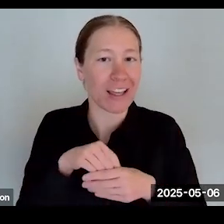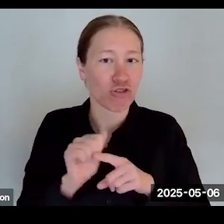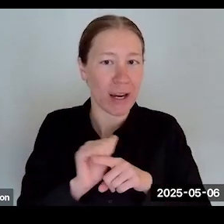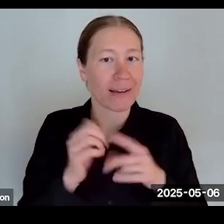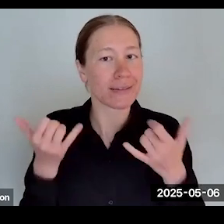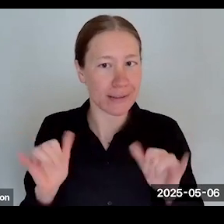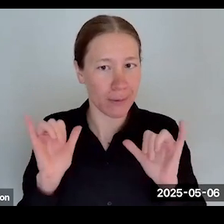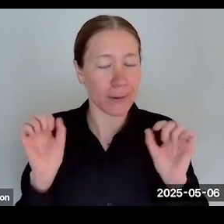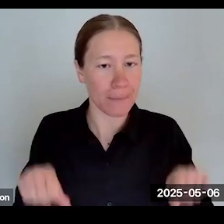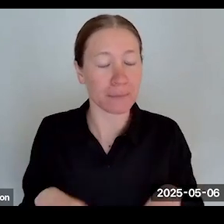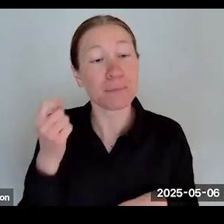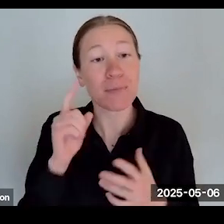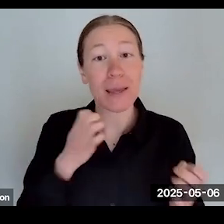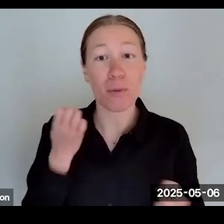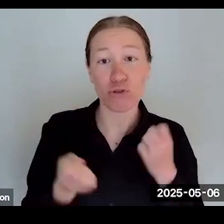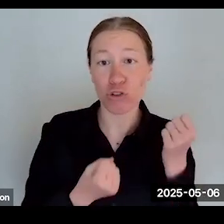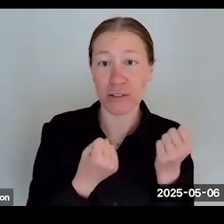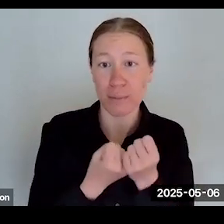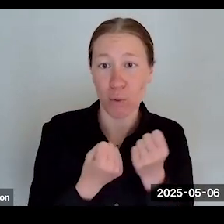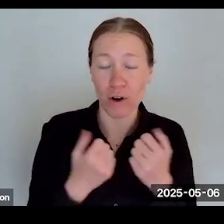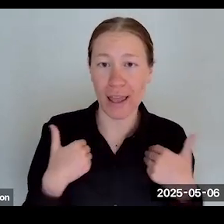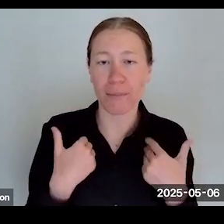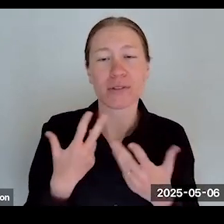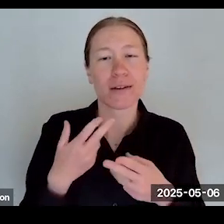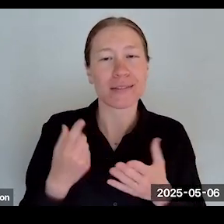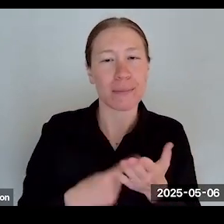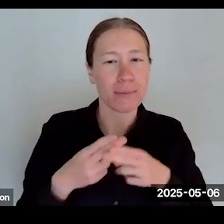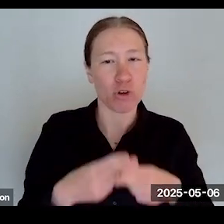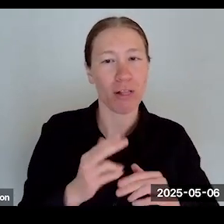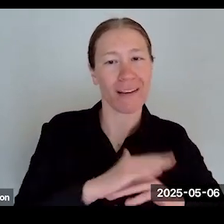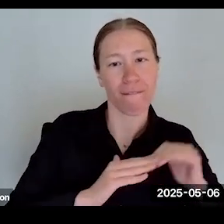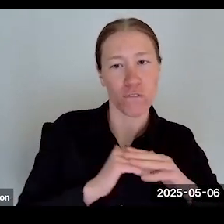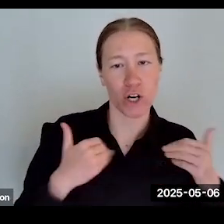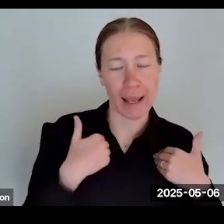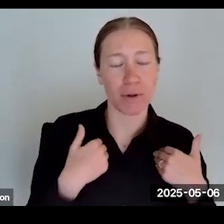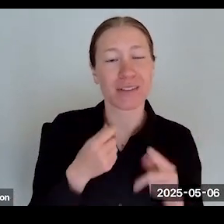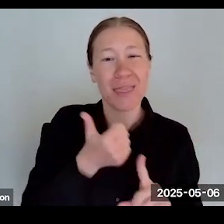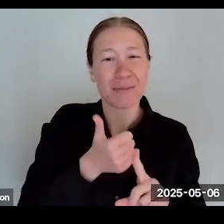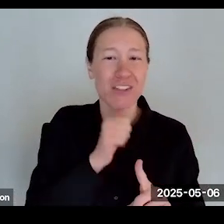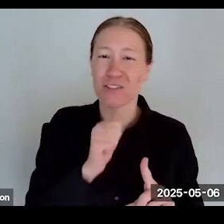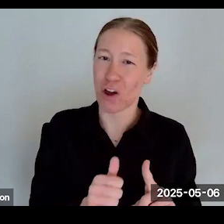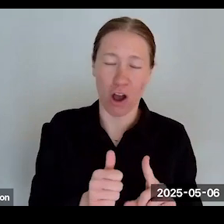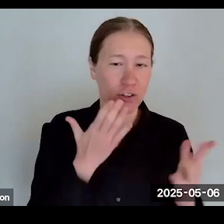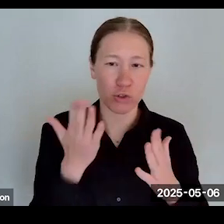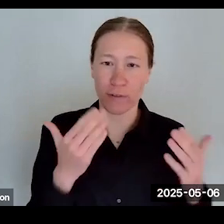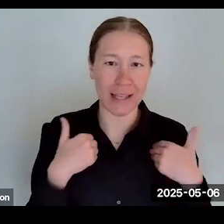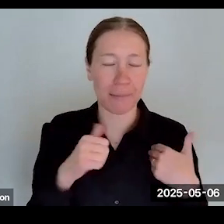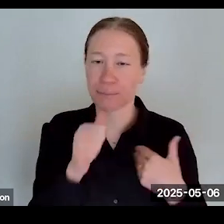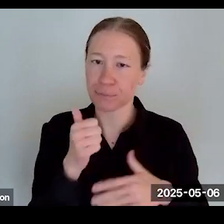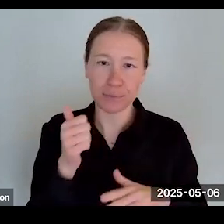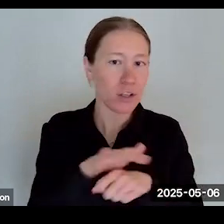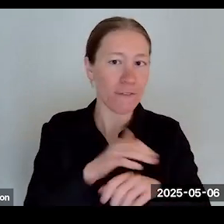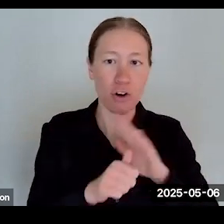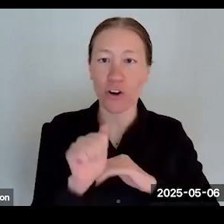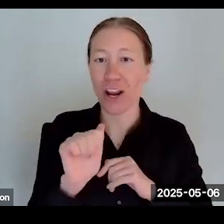Emotional support animals, sometimes referred to as comfort animals, are not service animals, and they are not covered by the ADA or